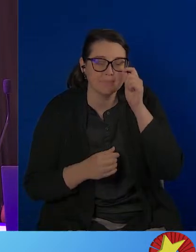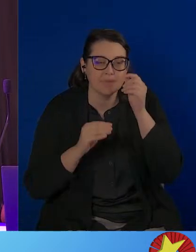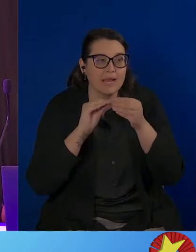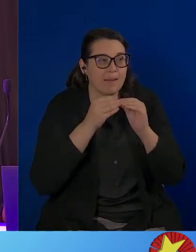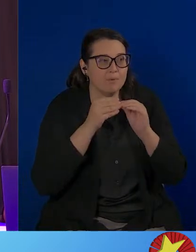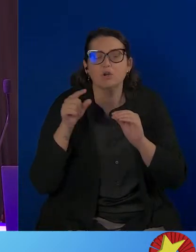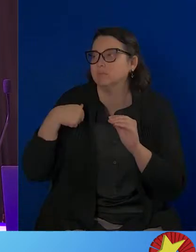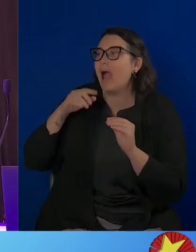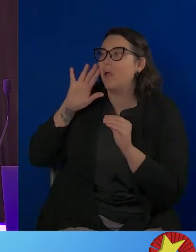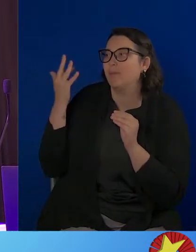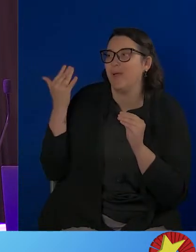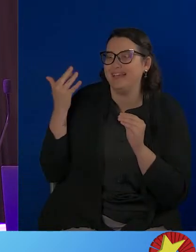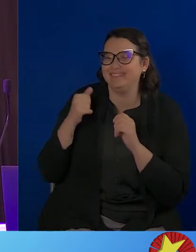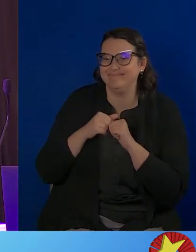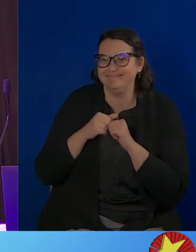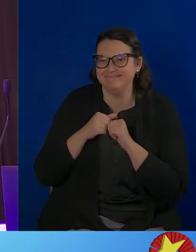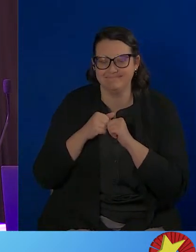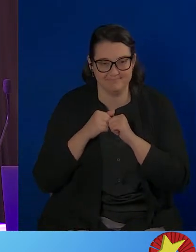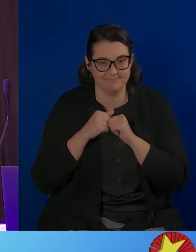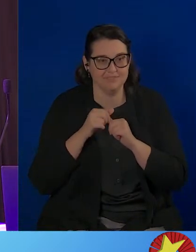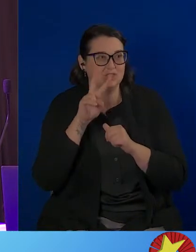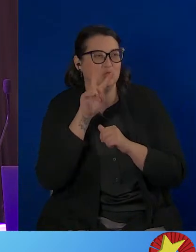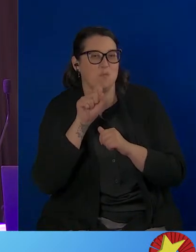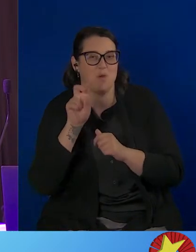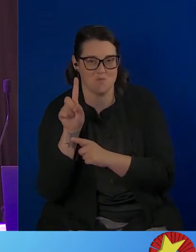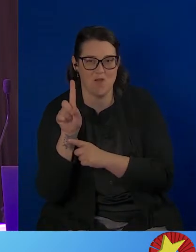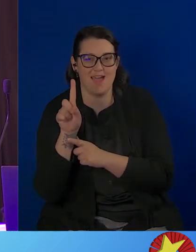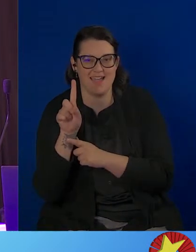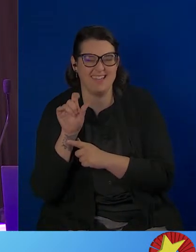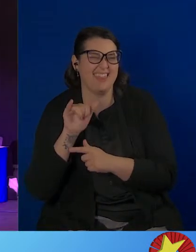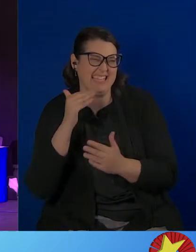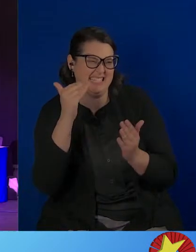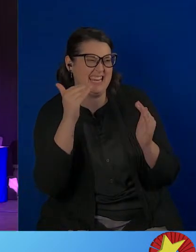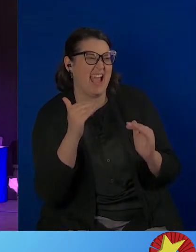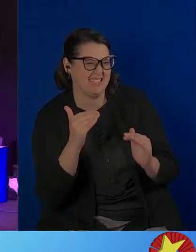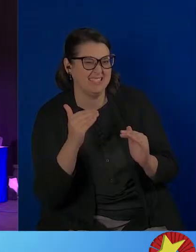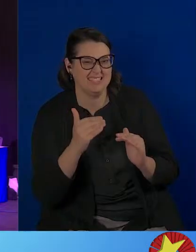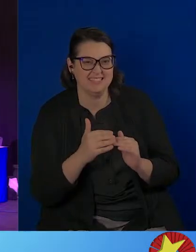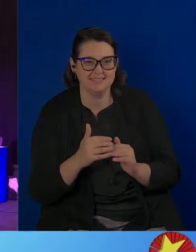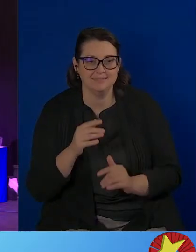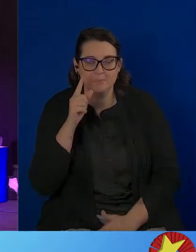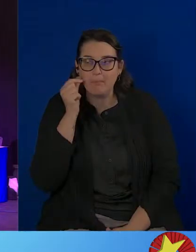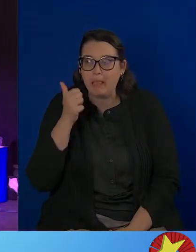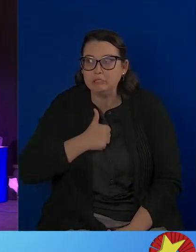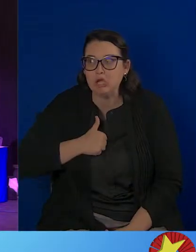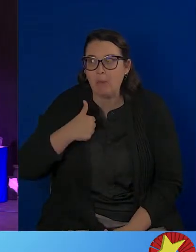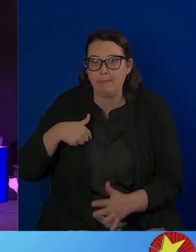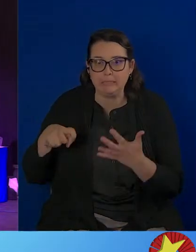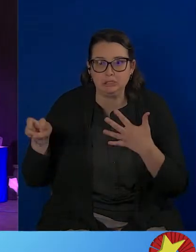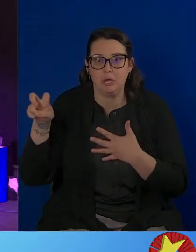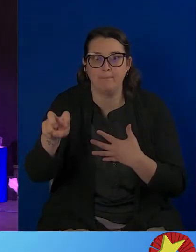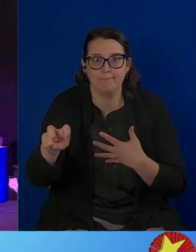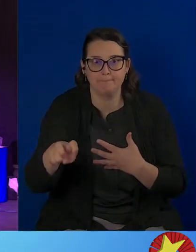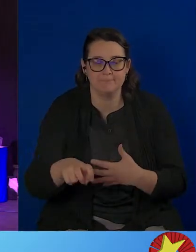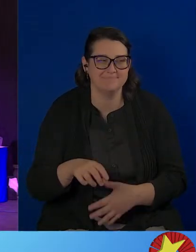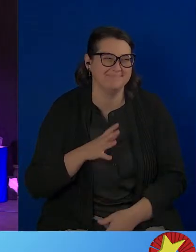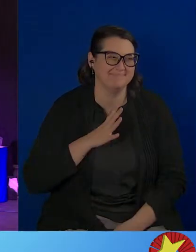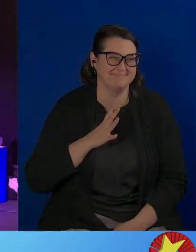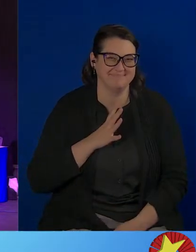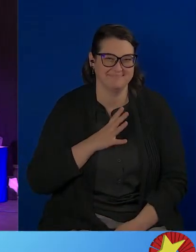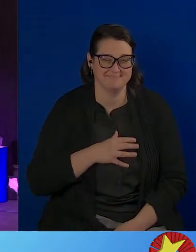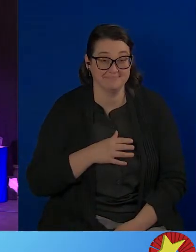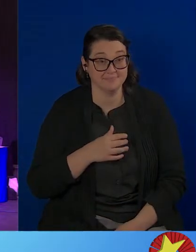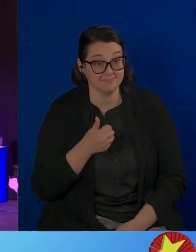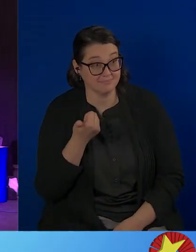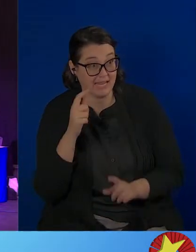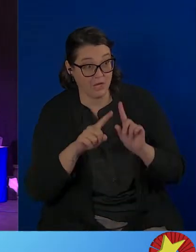wait. It's part of the consent. It's the next item. Oh, Good. sorry, I jumped ahead. That's fine. Do you have any